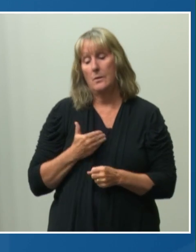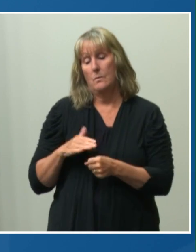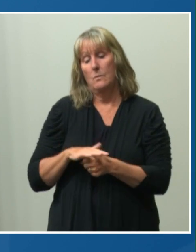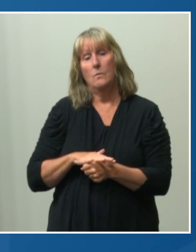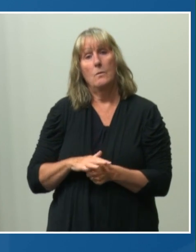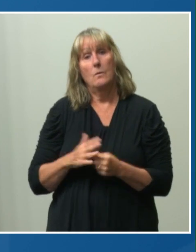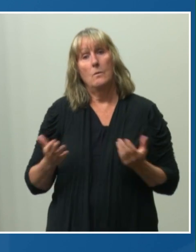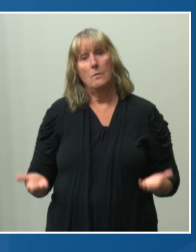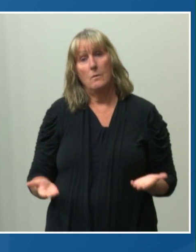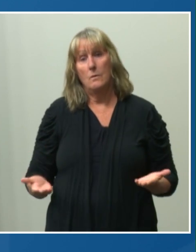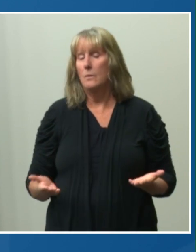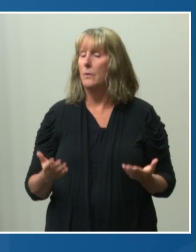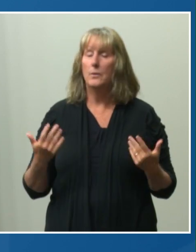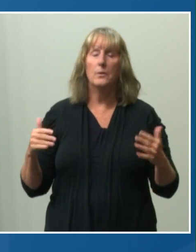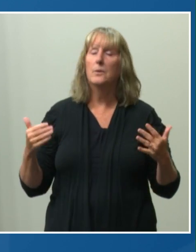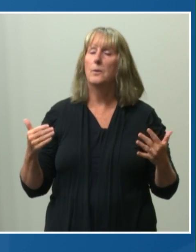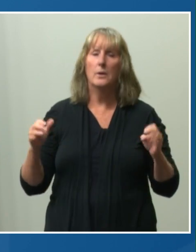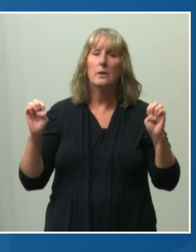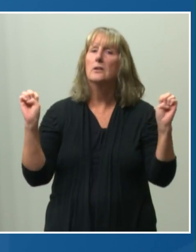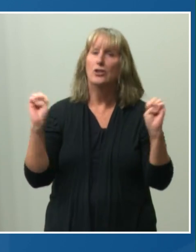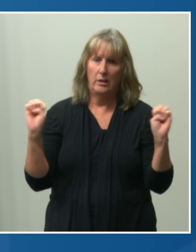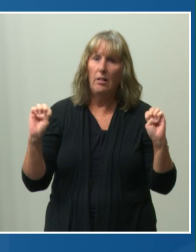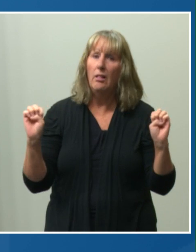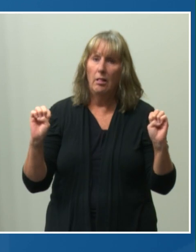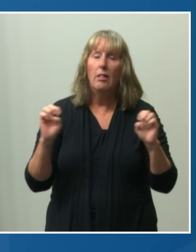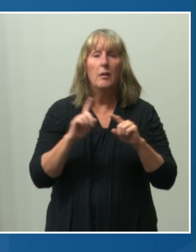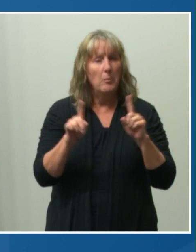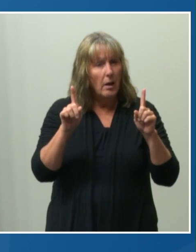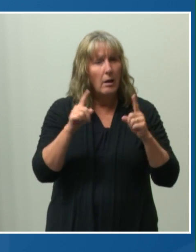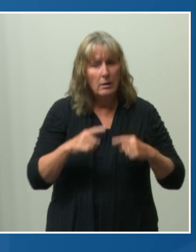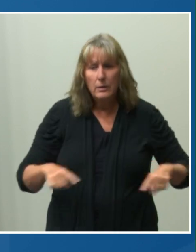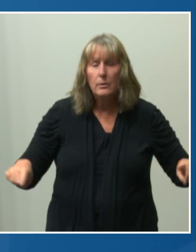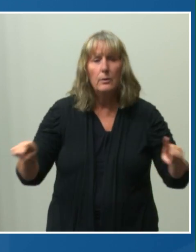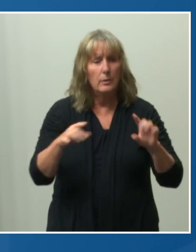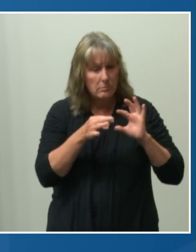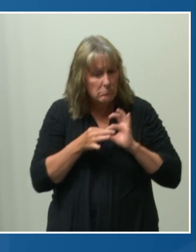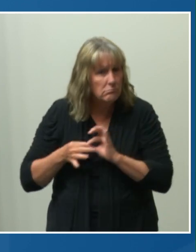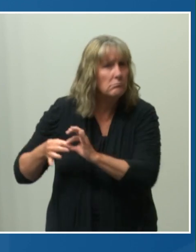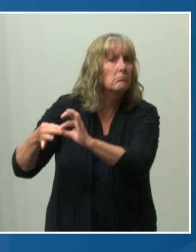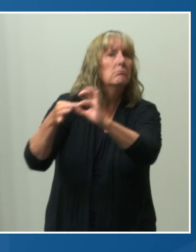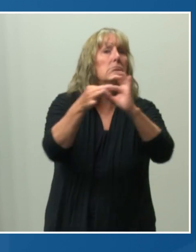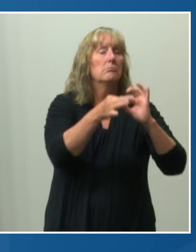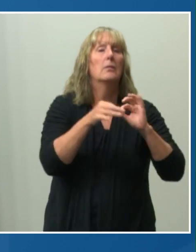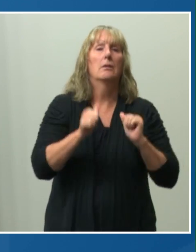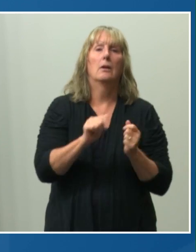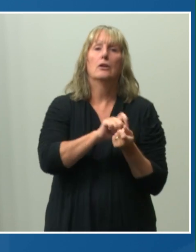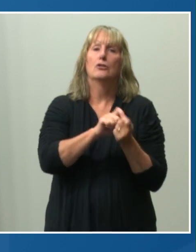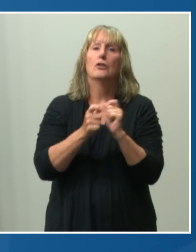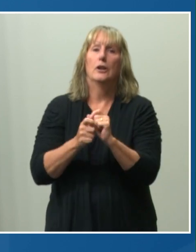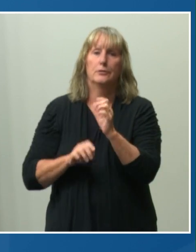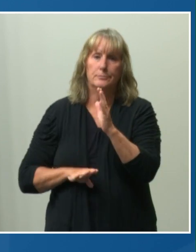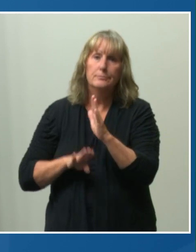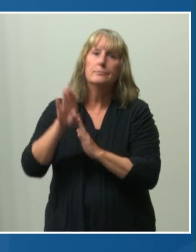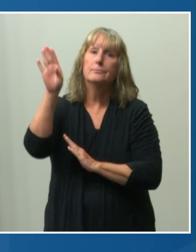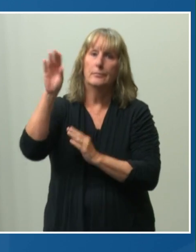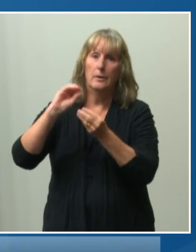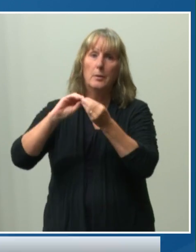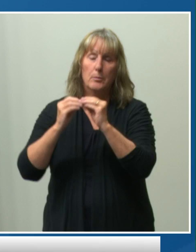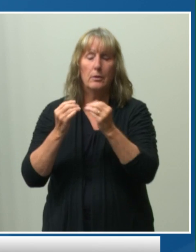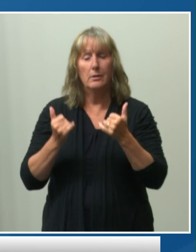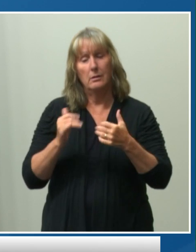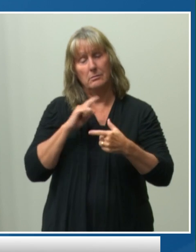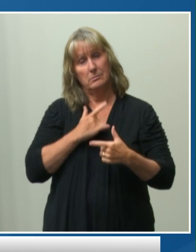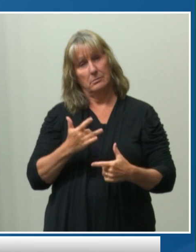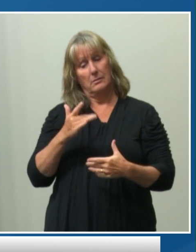situation remains critical, but our collective actions can help change the course of this pandemic. We're now averaging